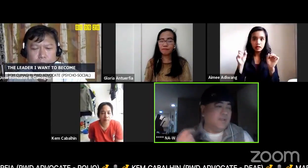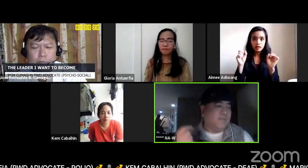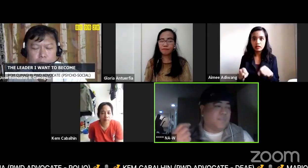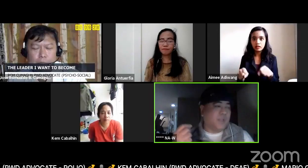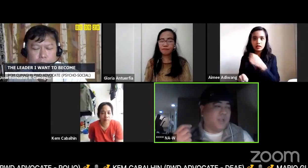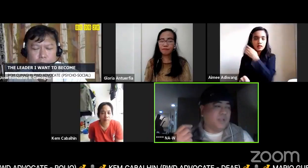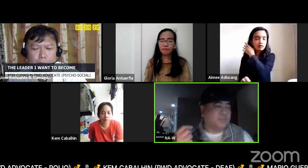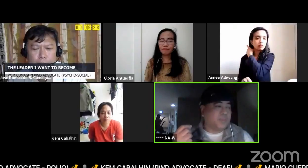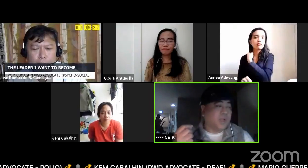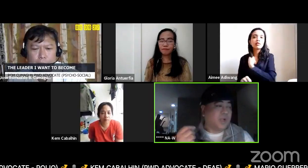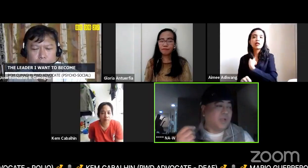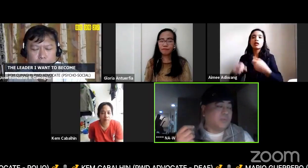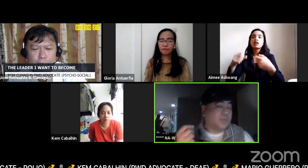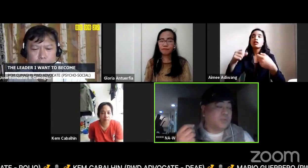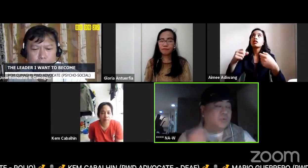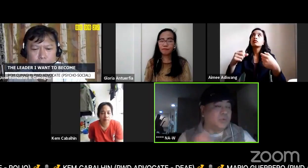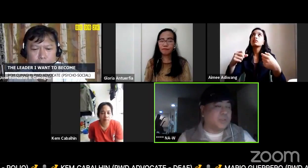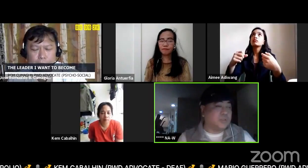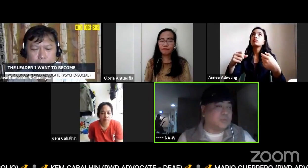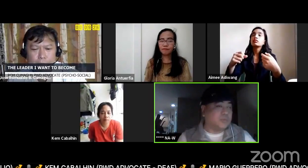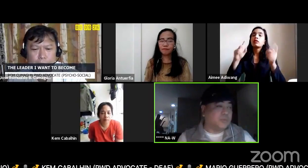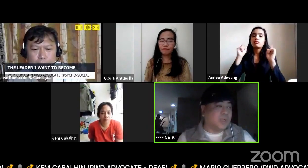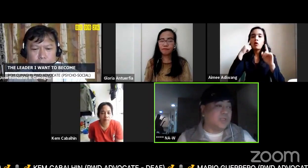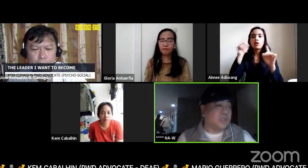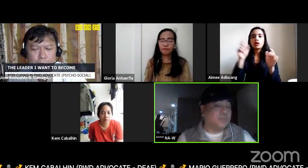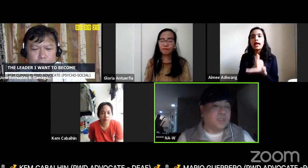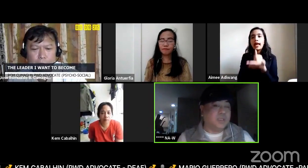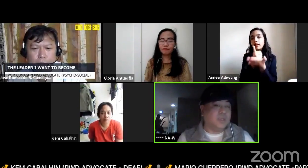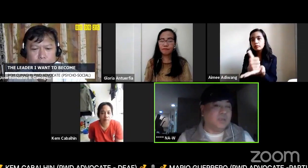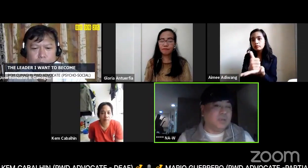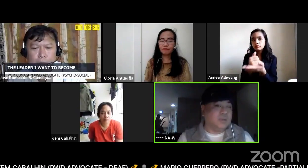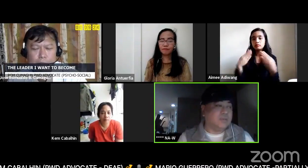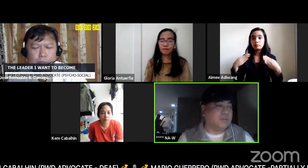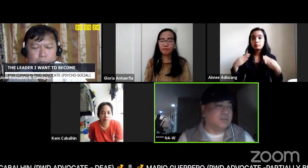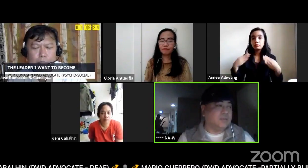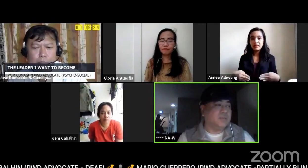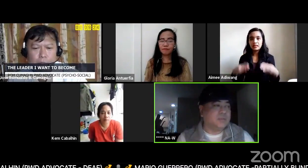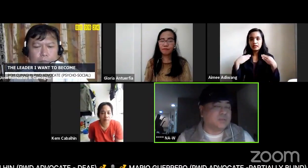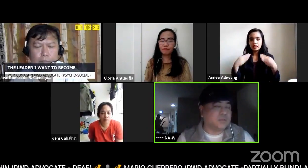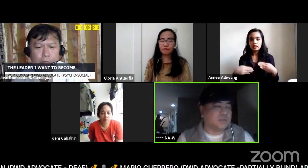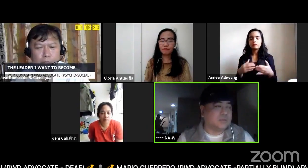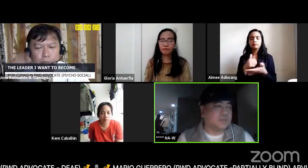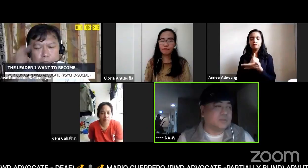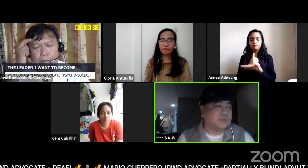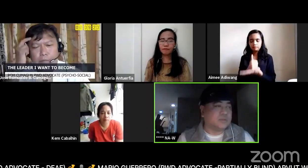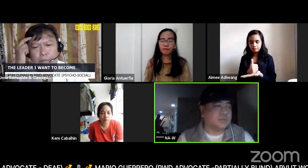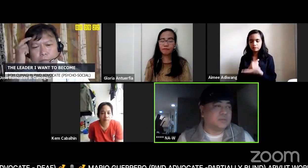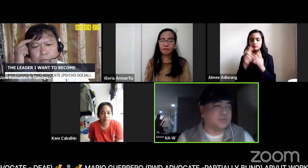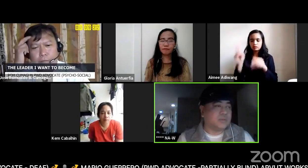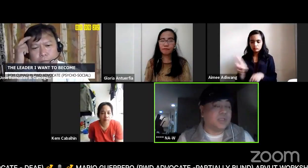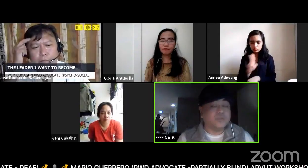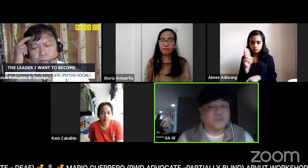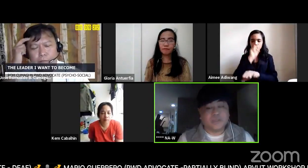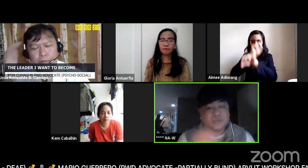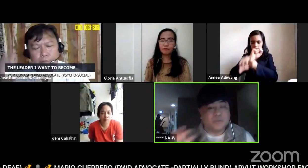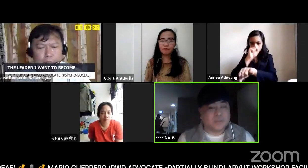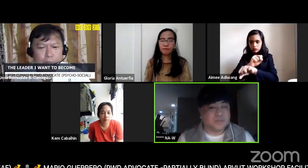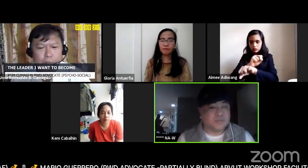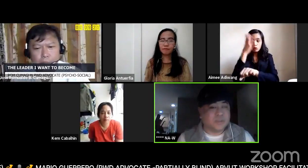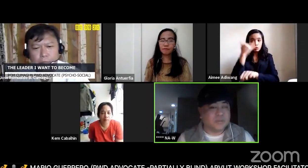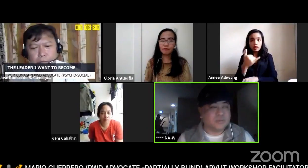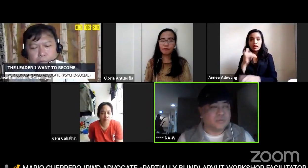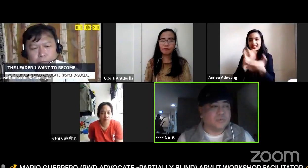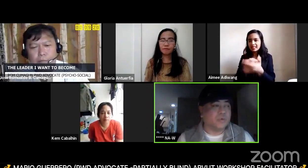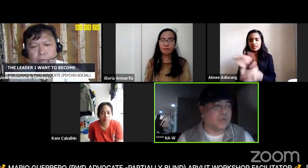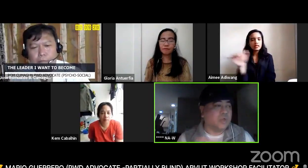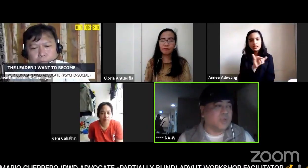this. Para matulungan yung body na mag-heal. So, nature is that way